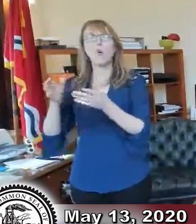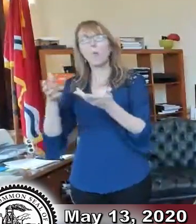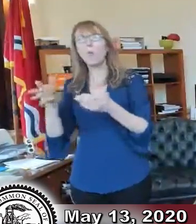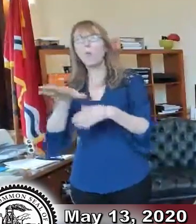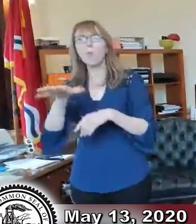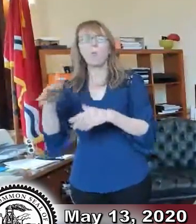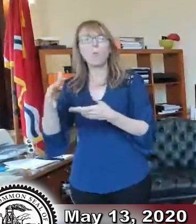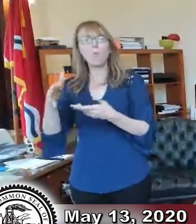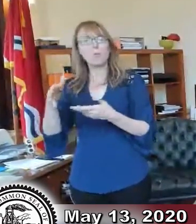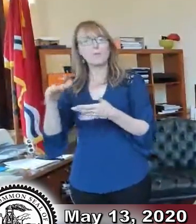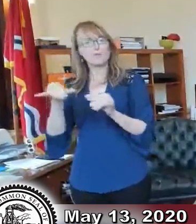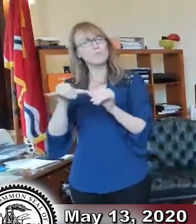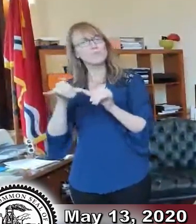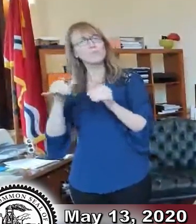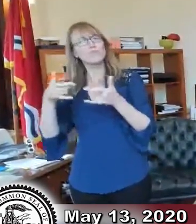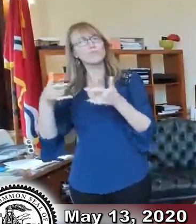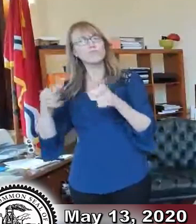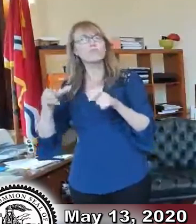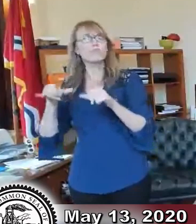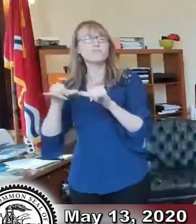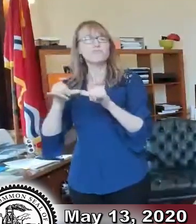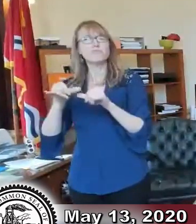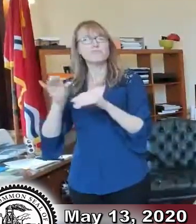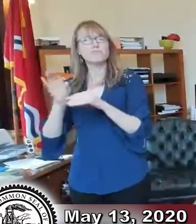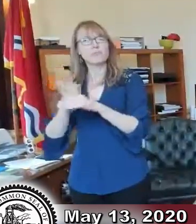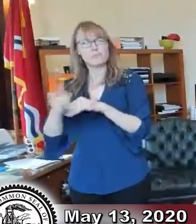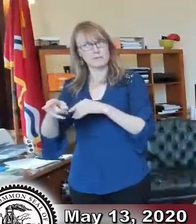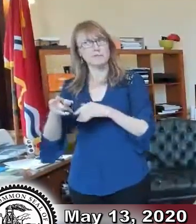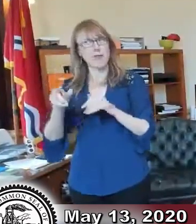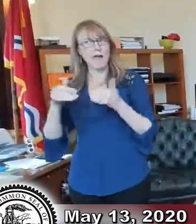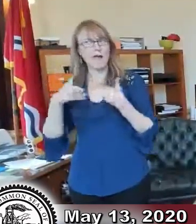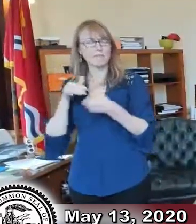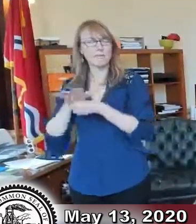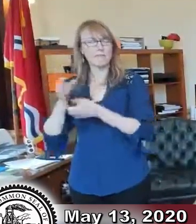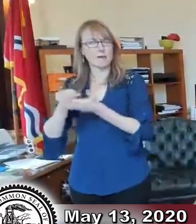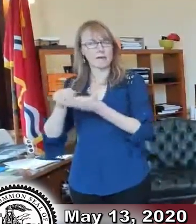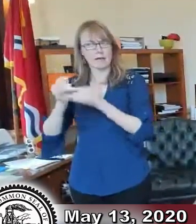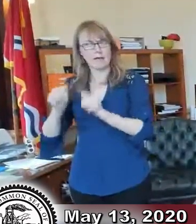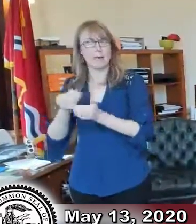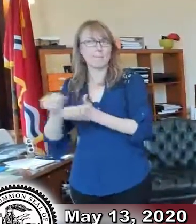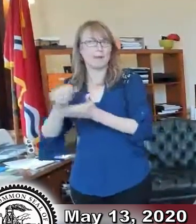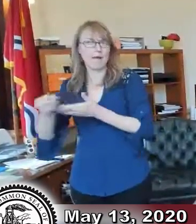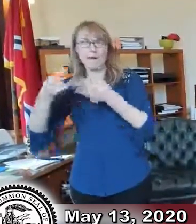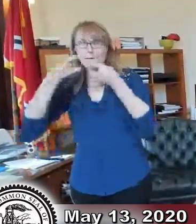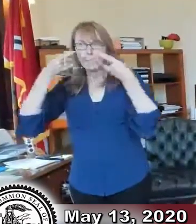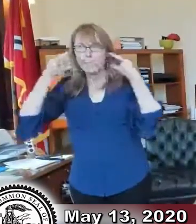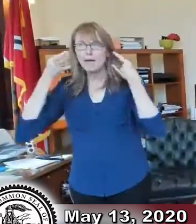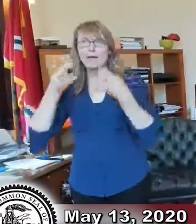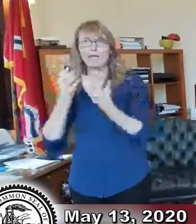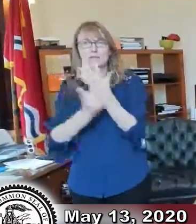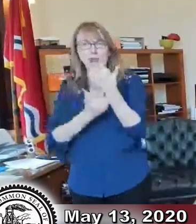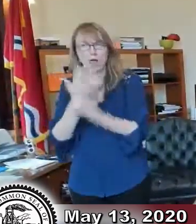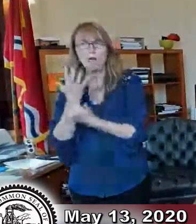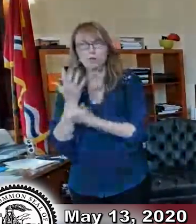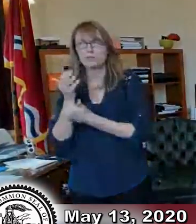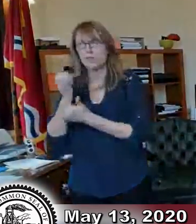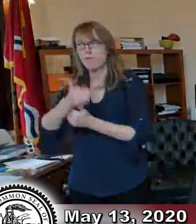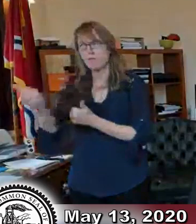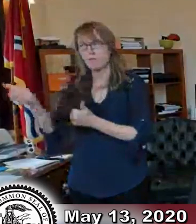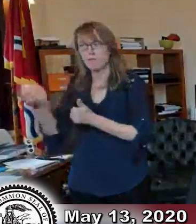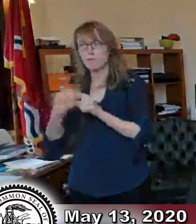But a business that might have 1 employee, 1 to 10 employees, may not have masks yet. So this is just a